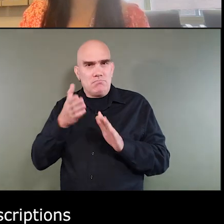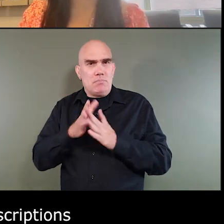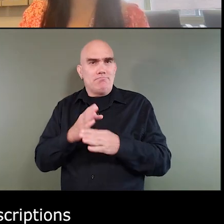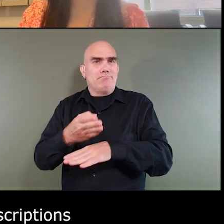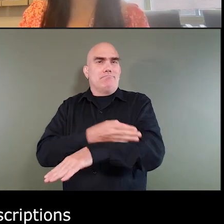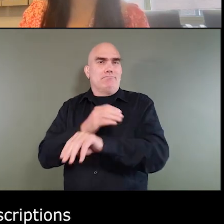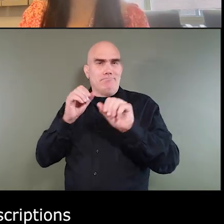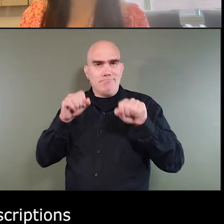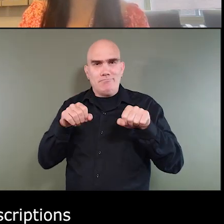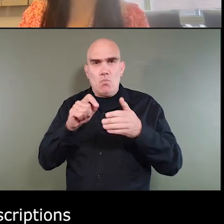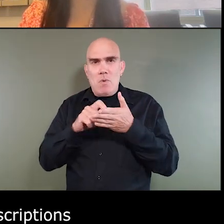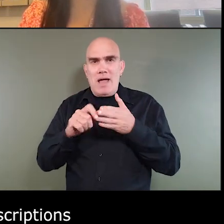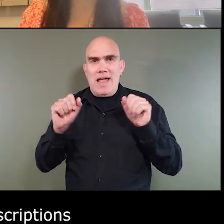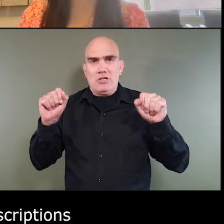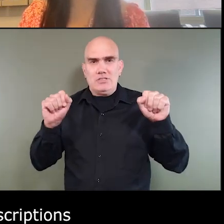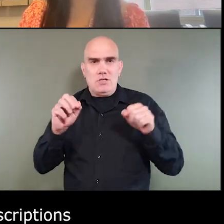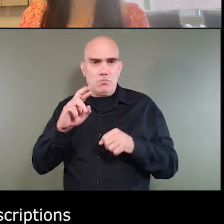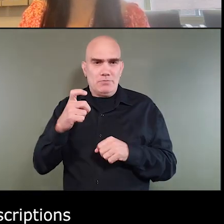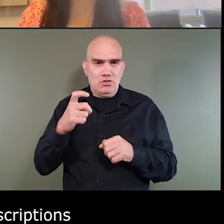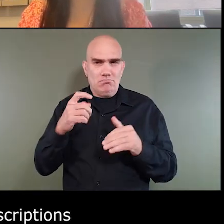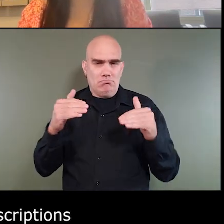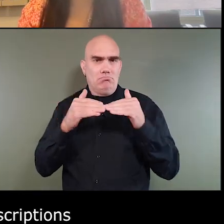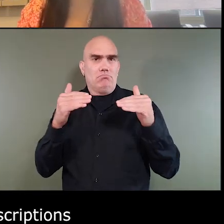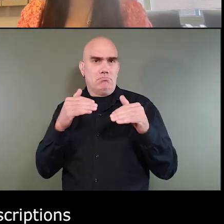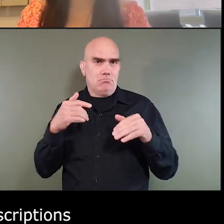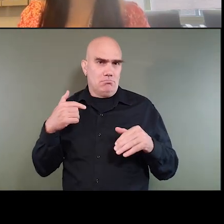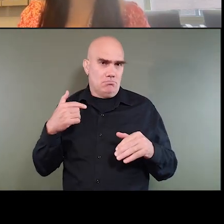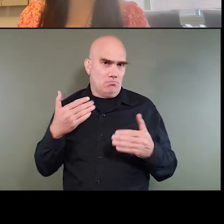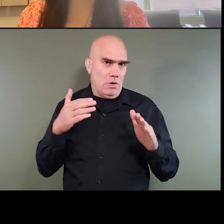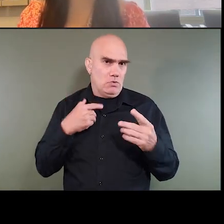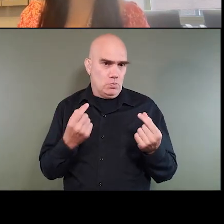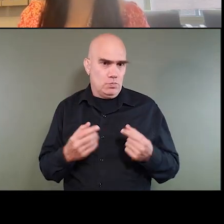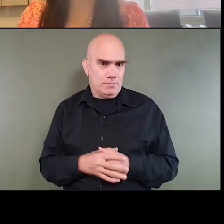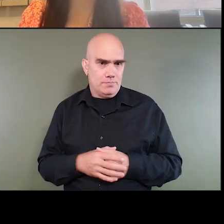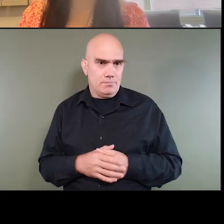writing exercise prescriptions just as readily as we do,